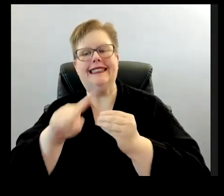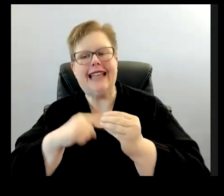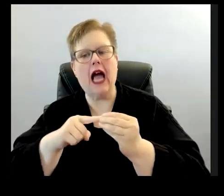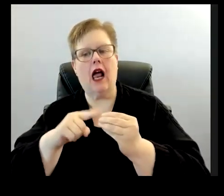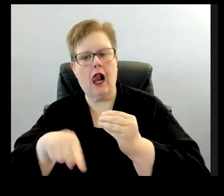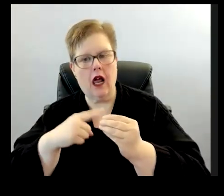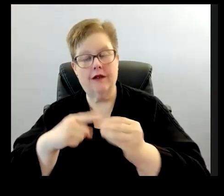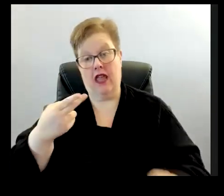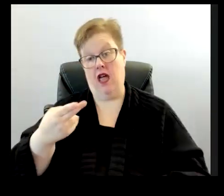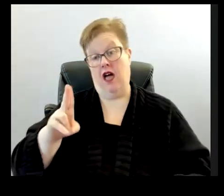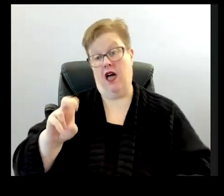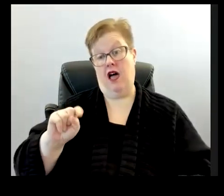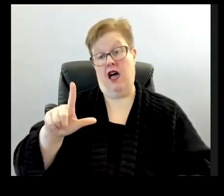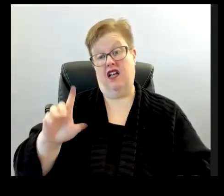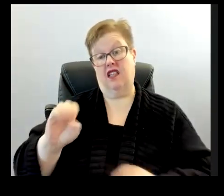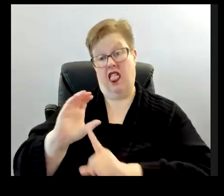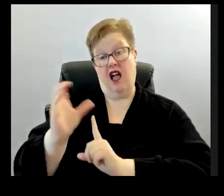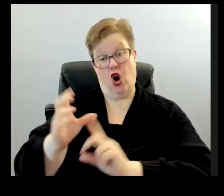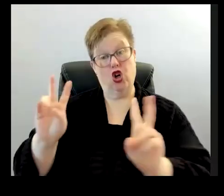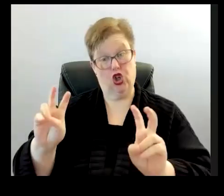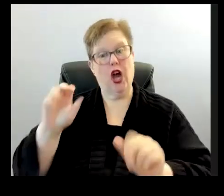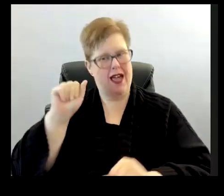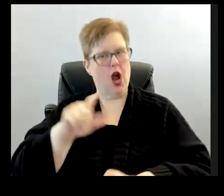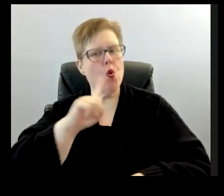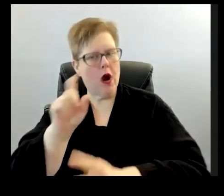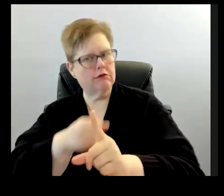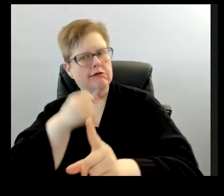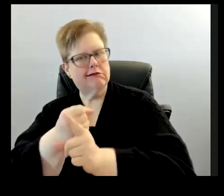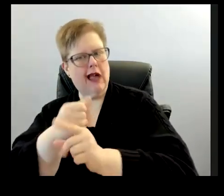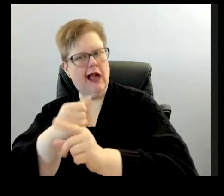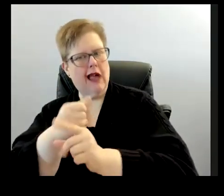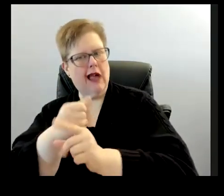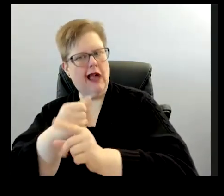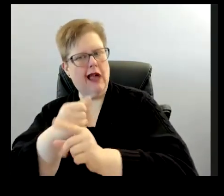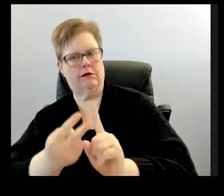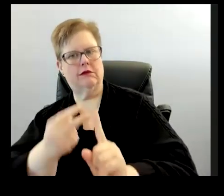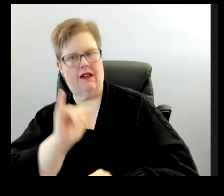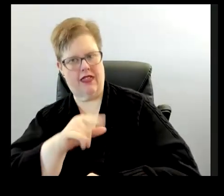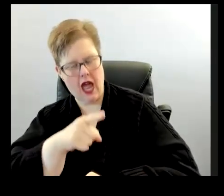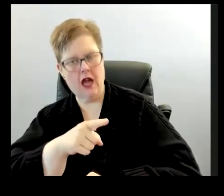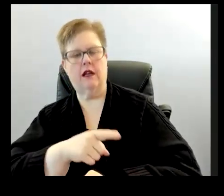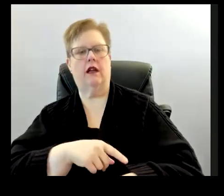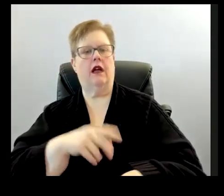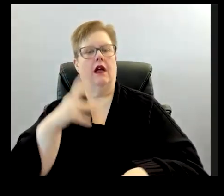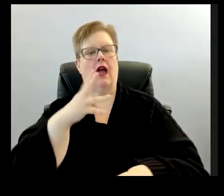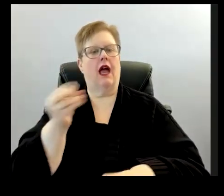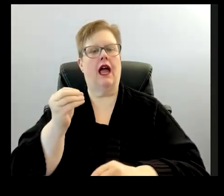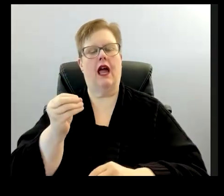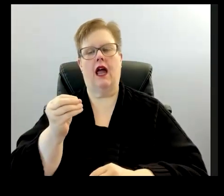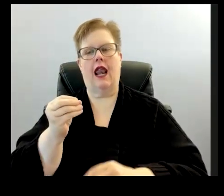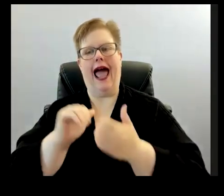And hustle culture really can impact how we think about this and what expectations we place